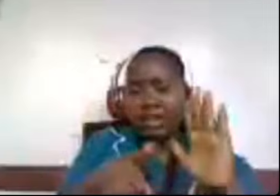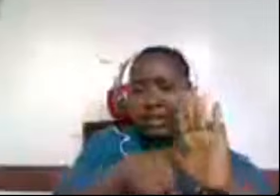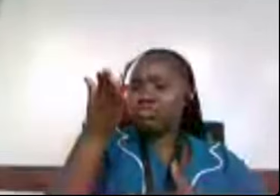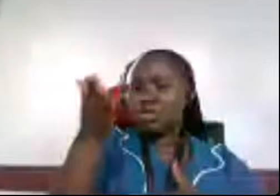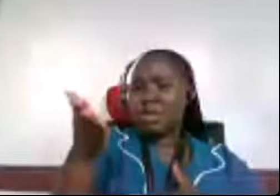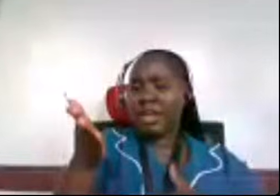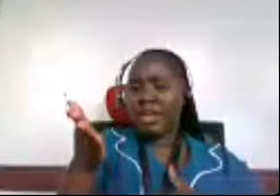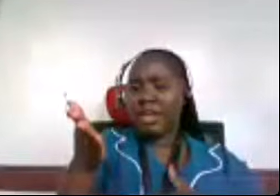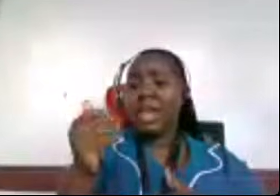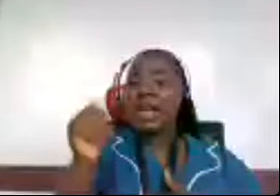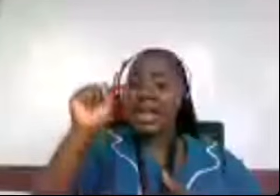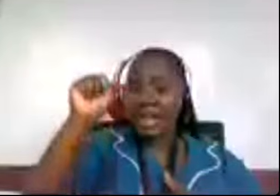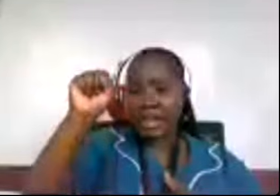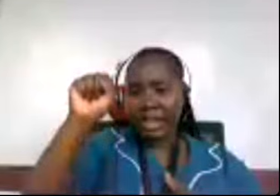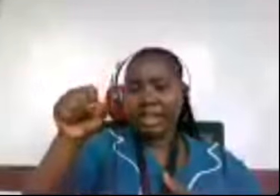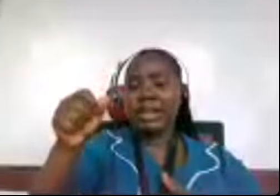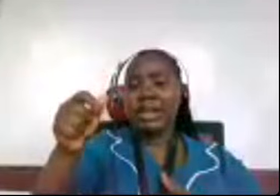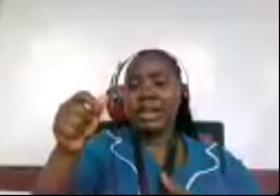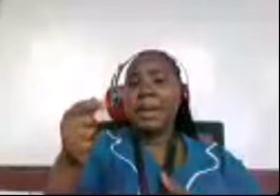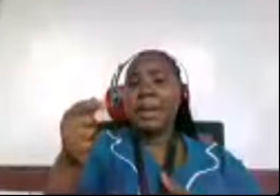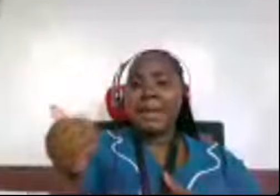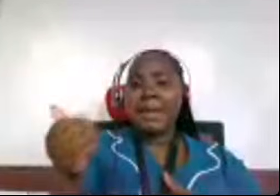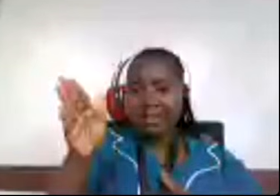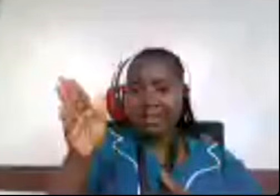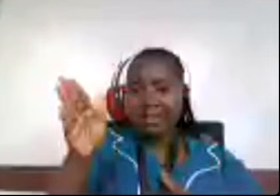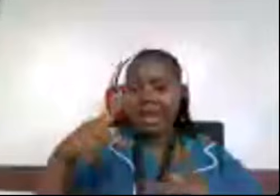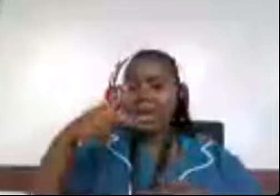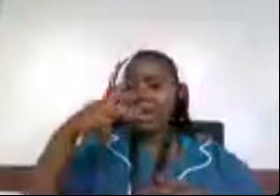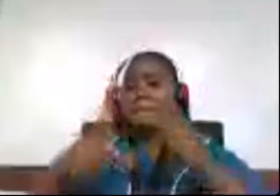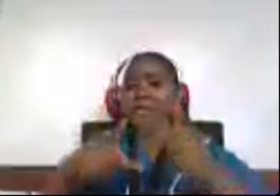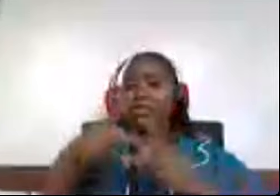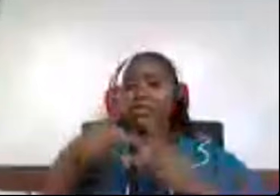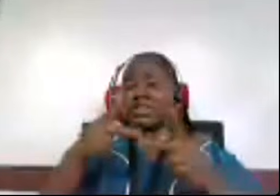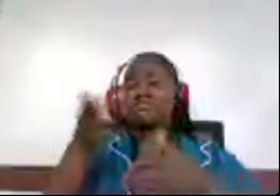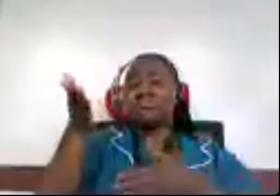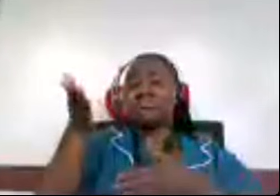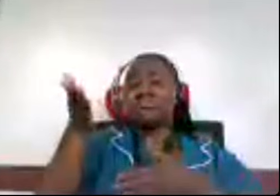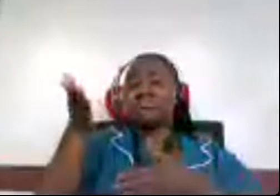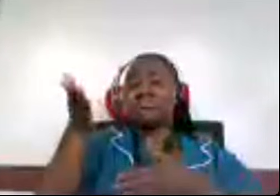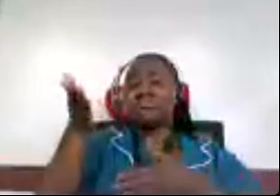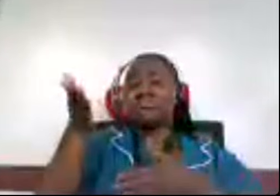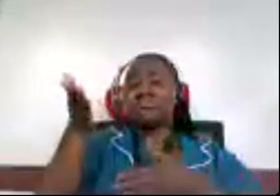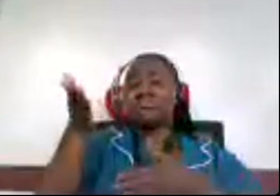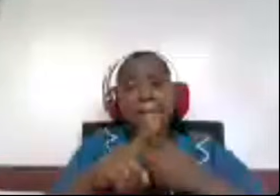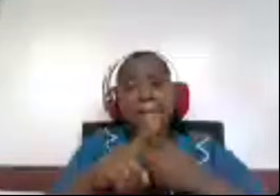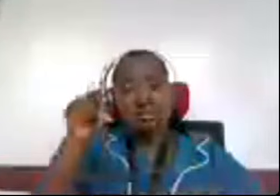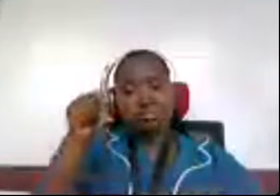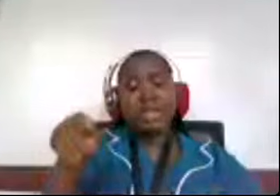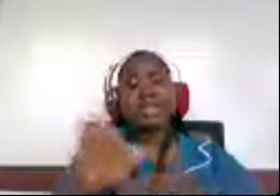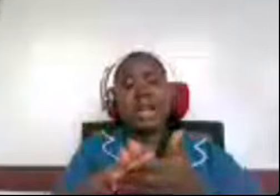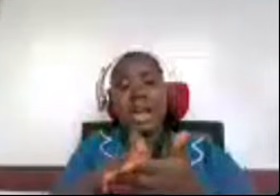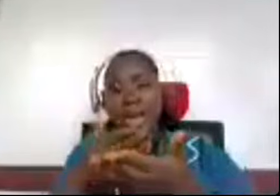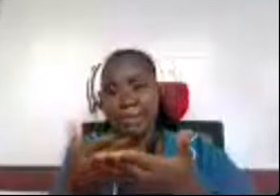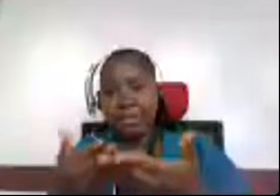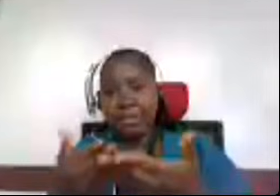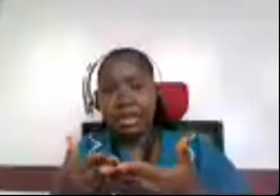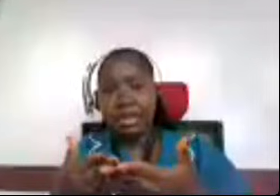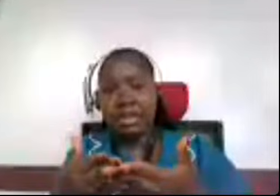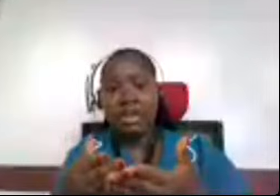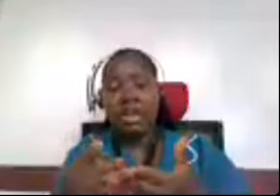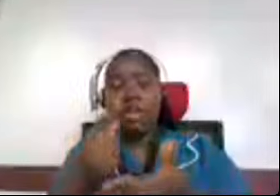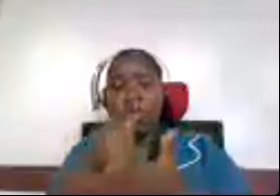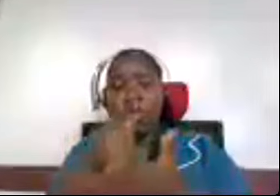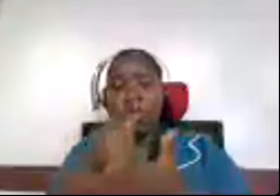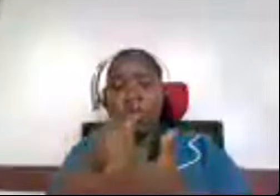refund process is available. However, you must apply. So what the commission is saying, in case you find you have filed a